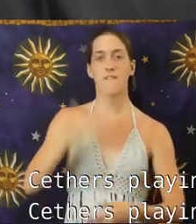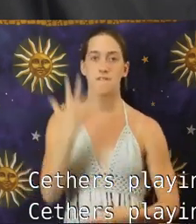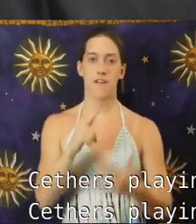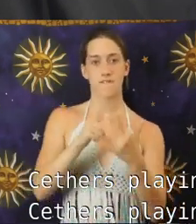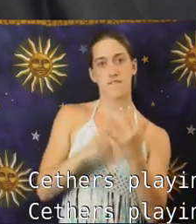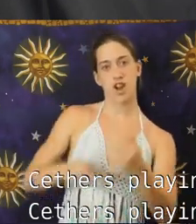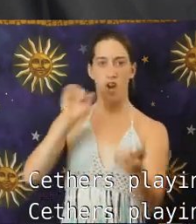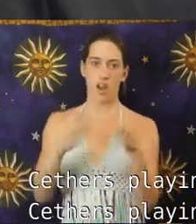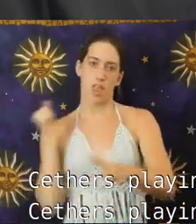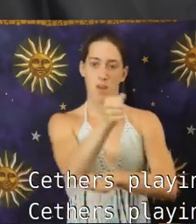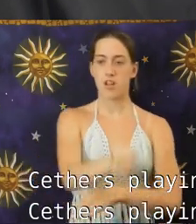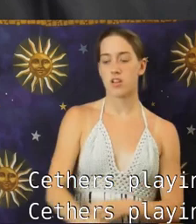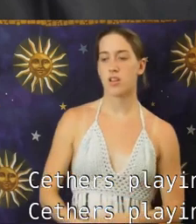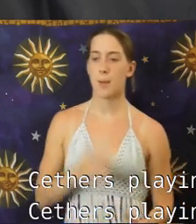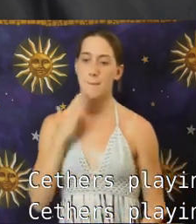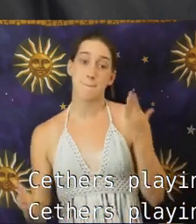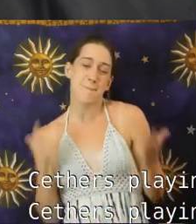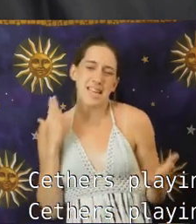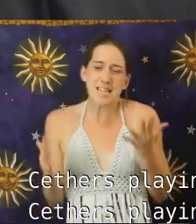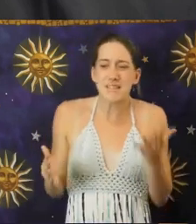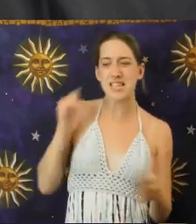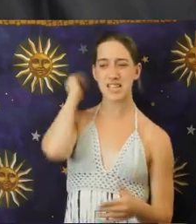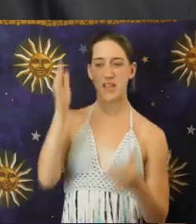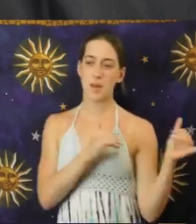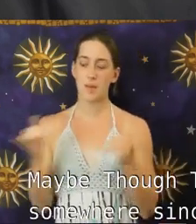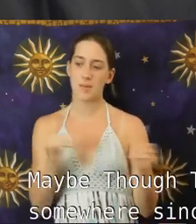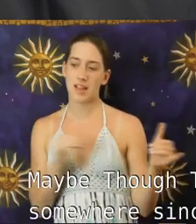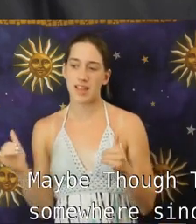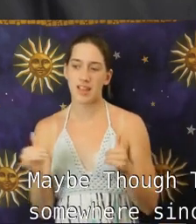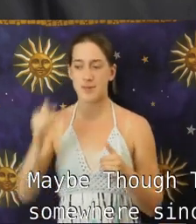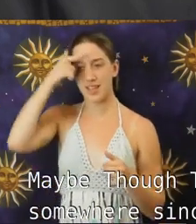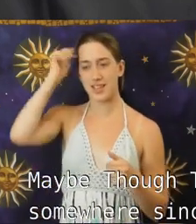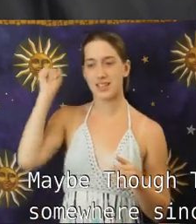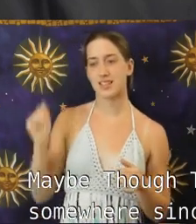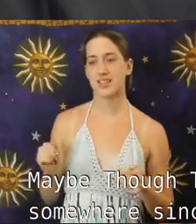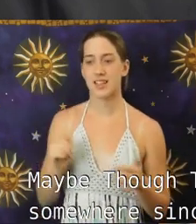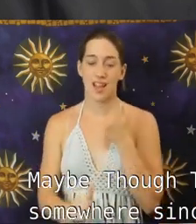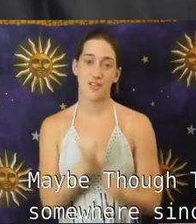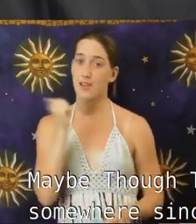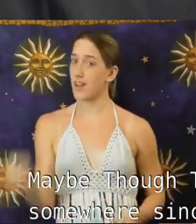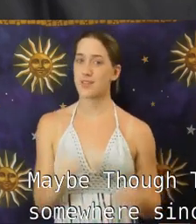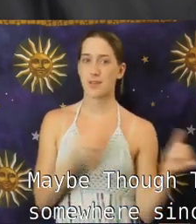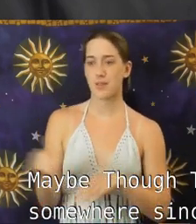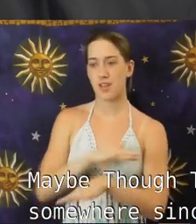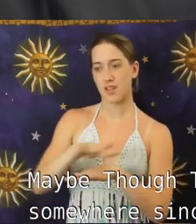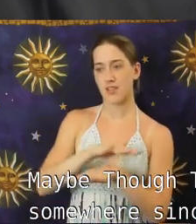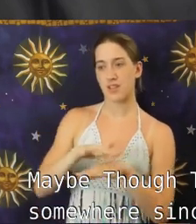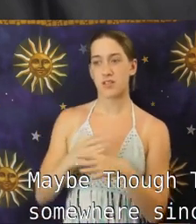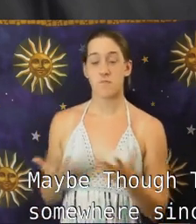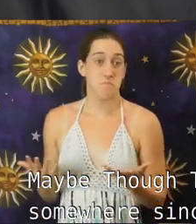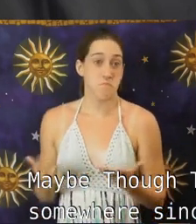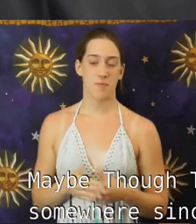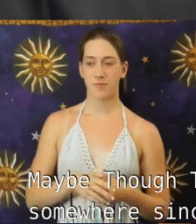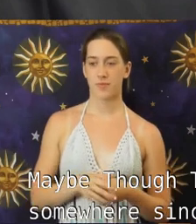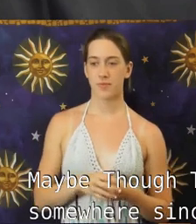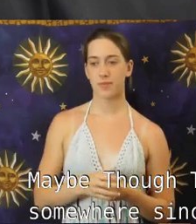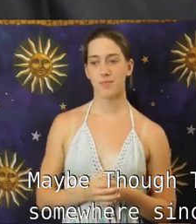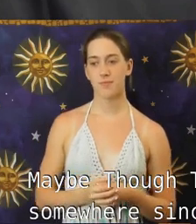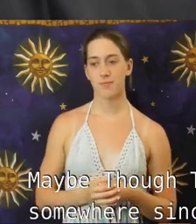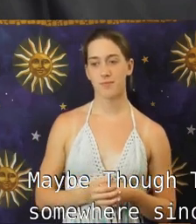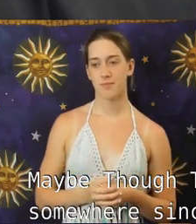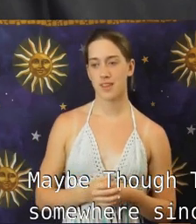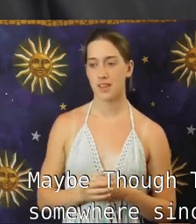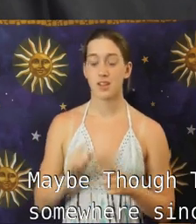Seether's playing Sunday right before Five Finger Death Punch. Maybe they'll insert Careless Whisper in there somewhere